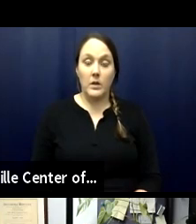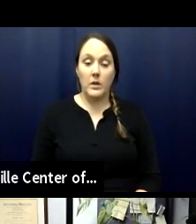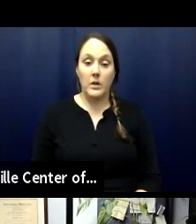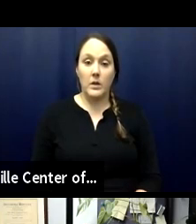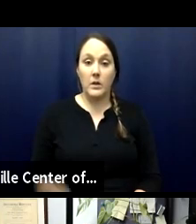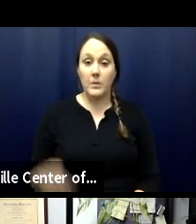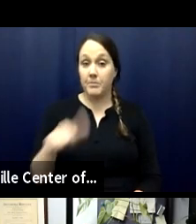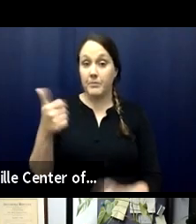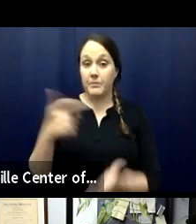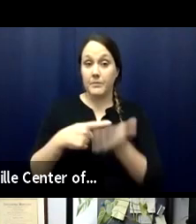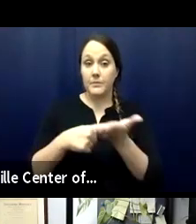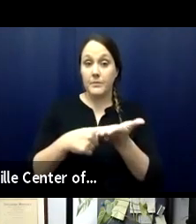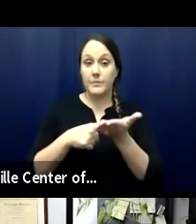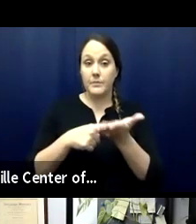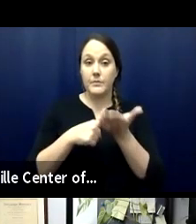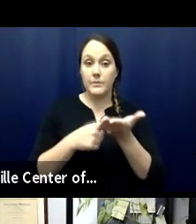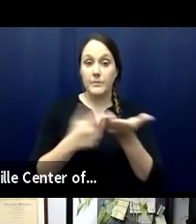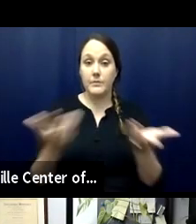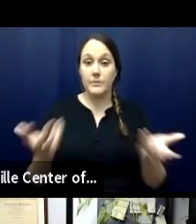Other discussion?